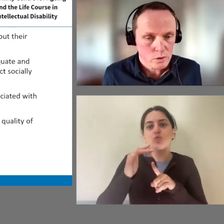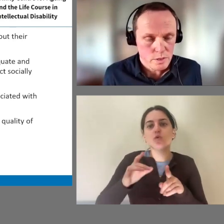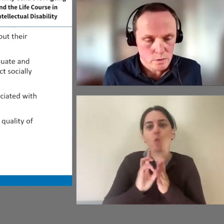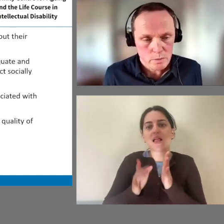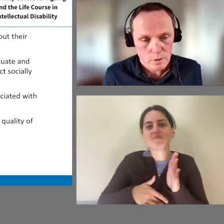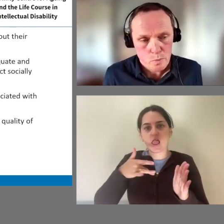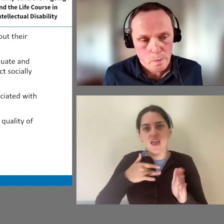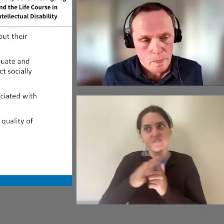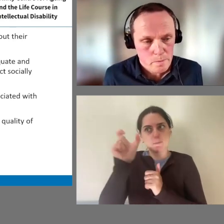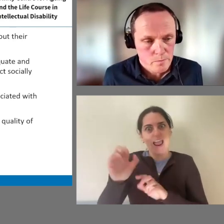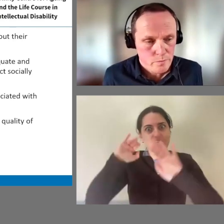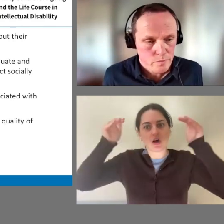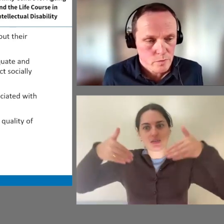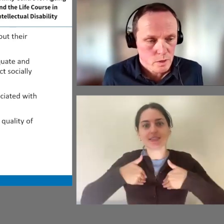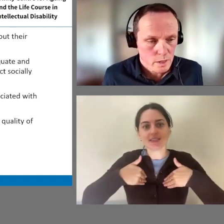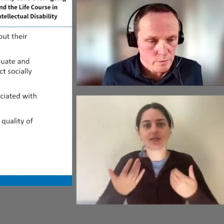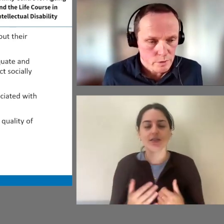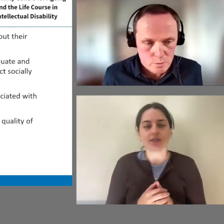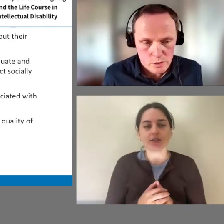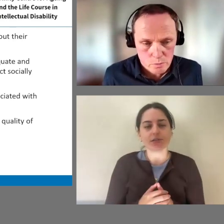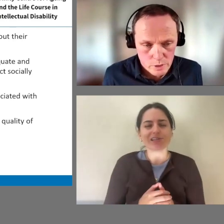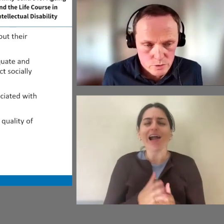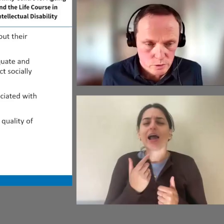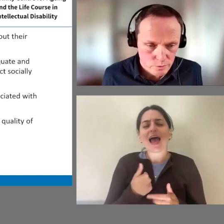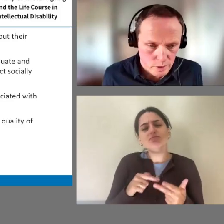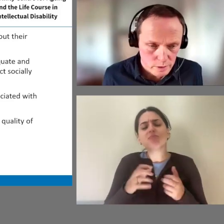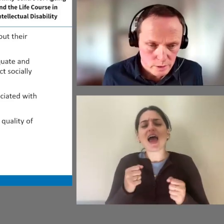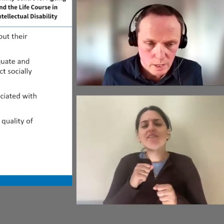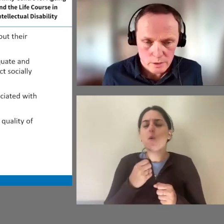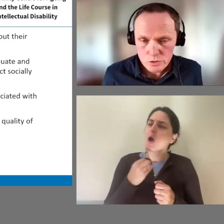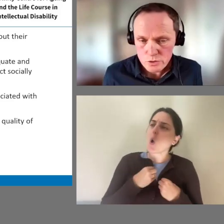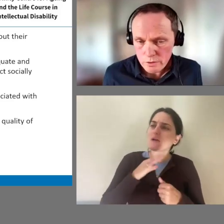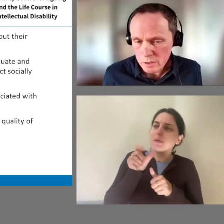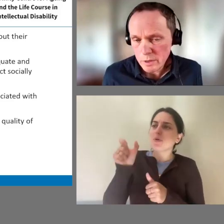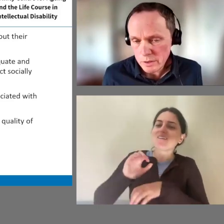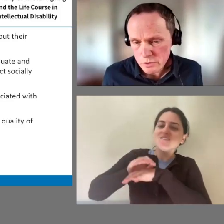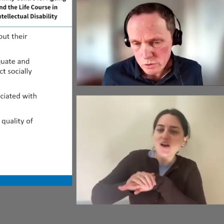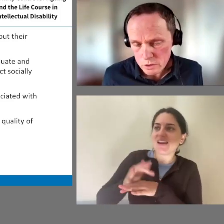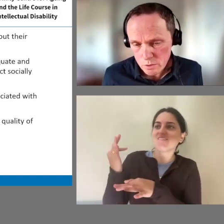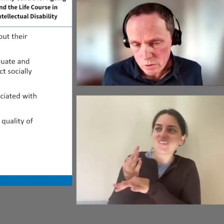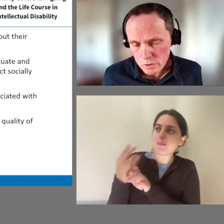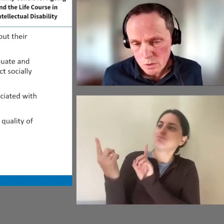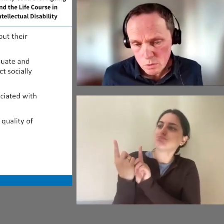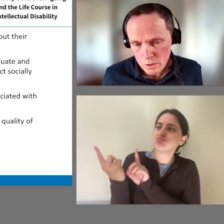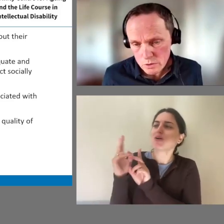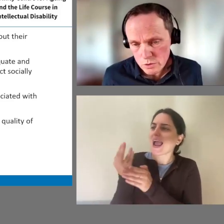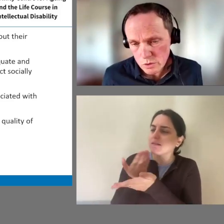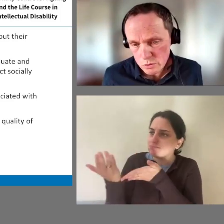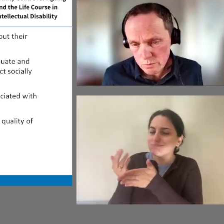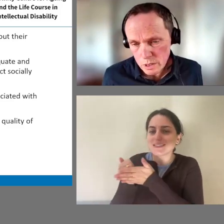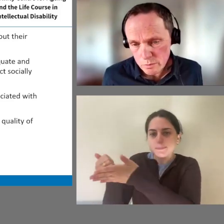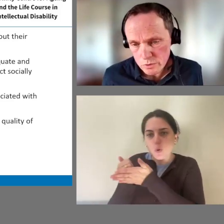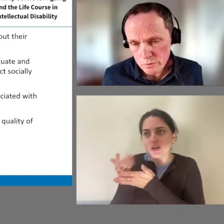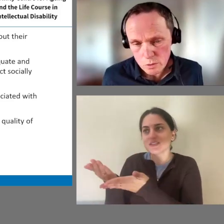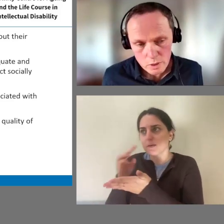for autistic people. And having a special person to confide in and just generally better social support was also